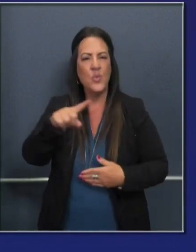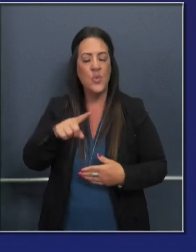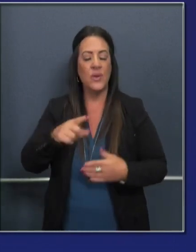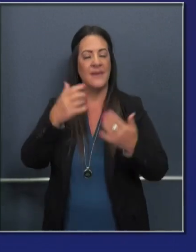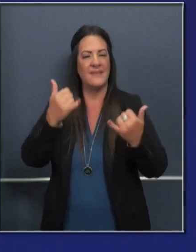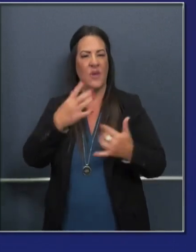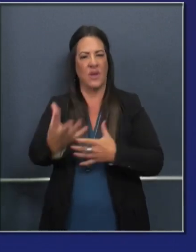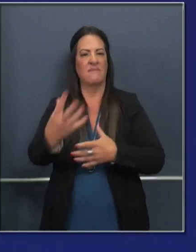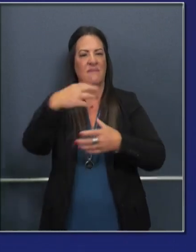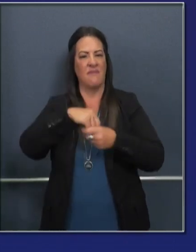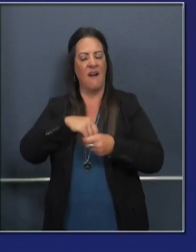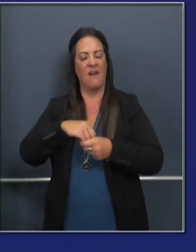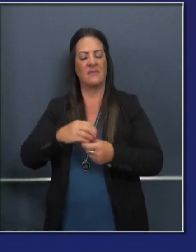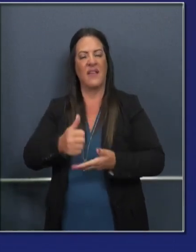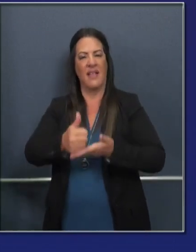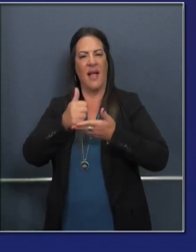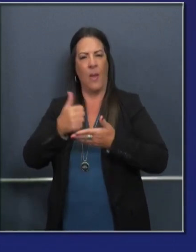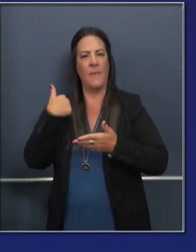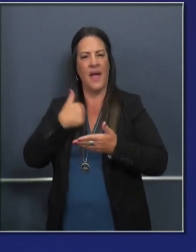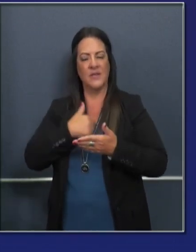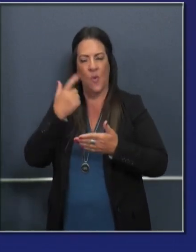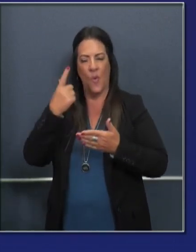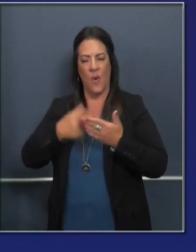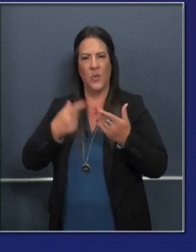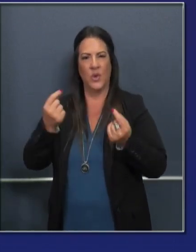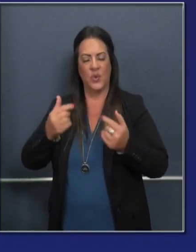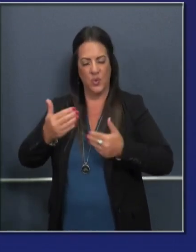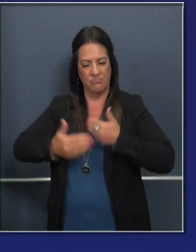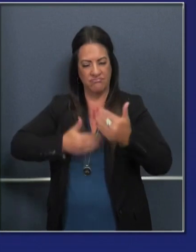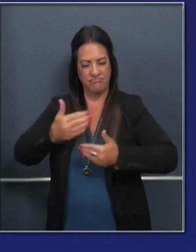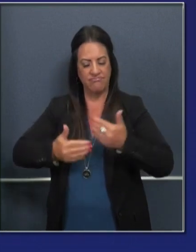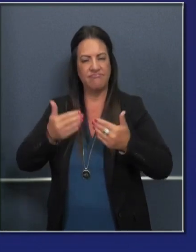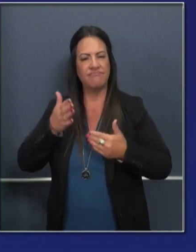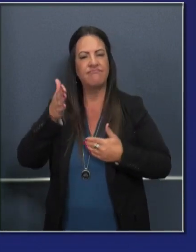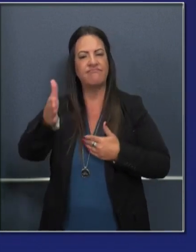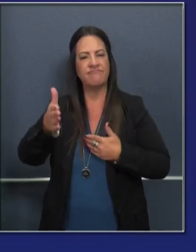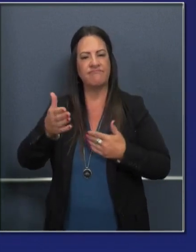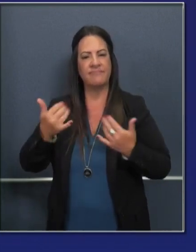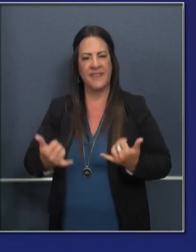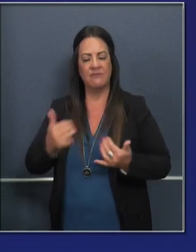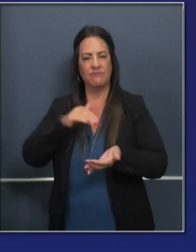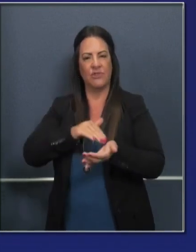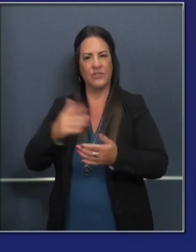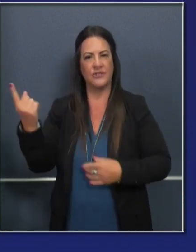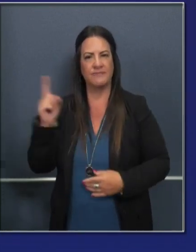in helping us inform our next steps in this pandemic. Dr. Galley?